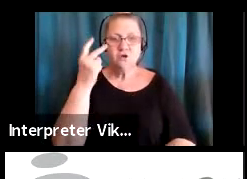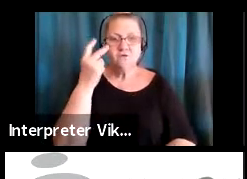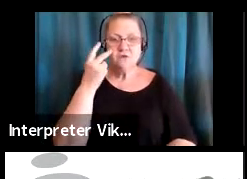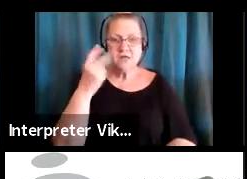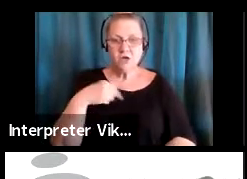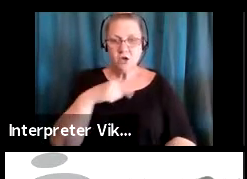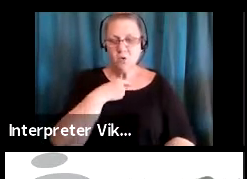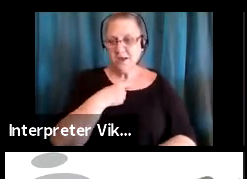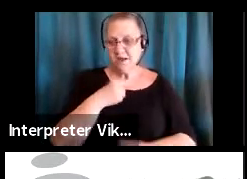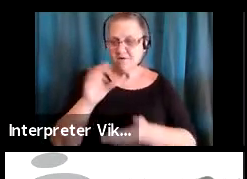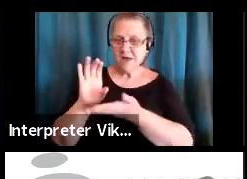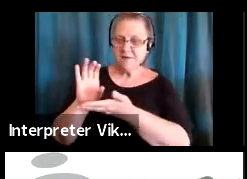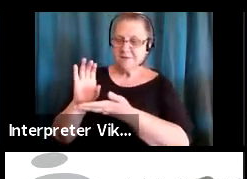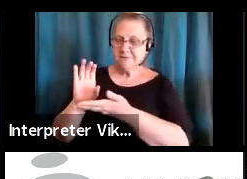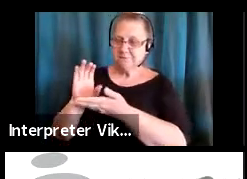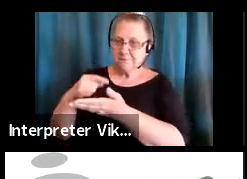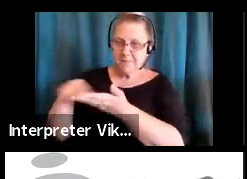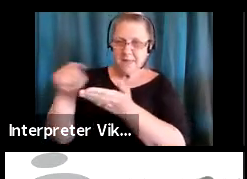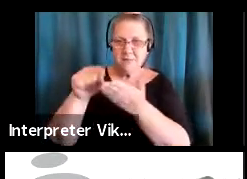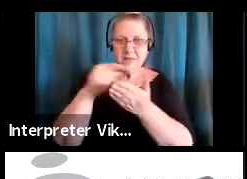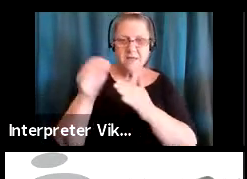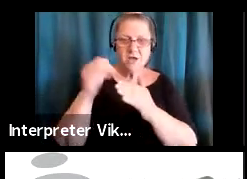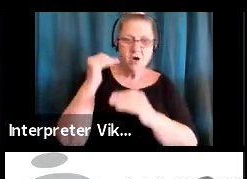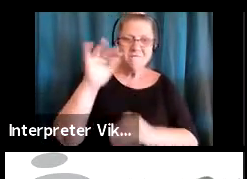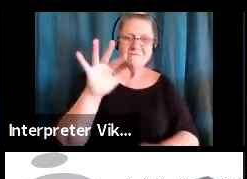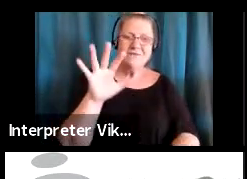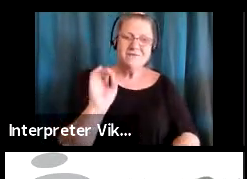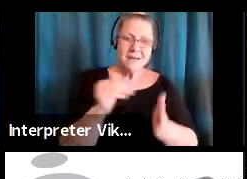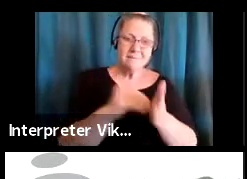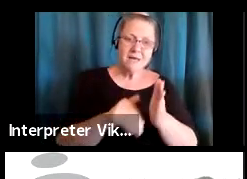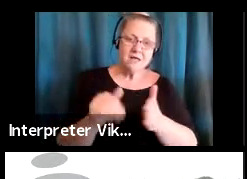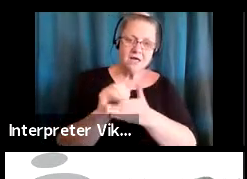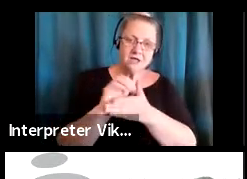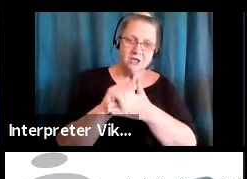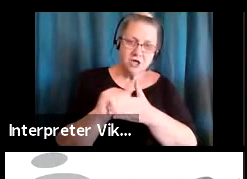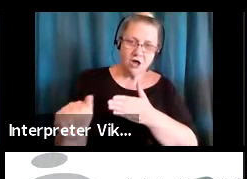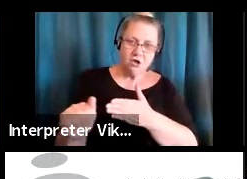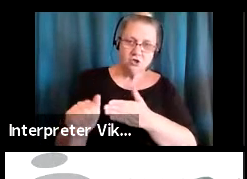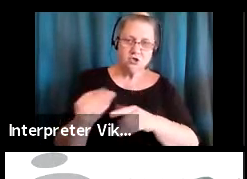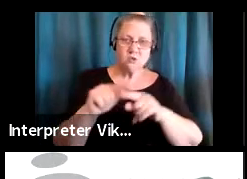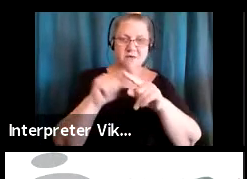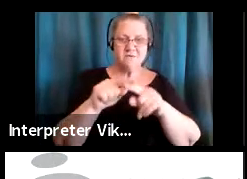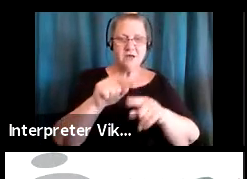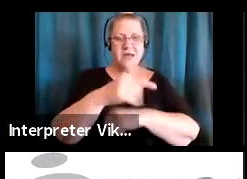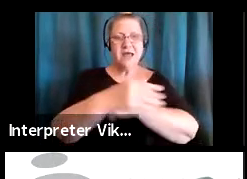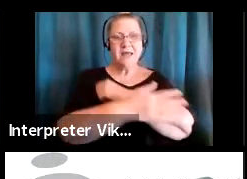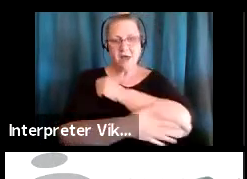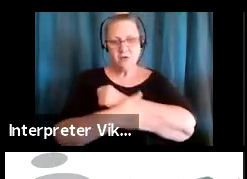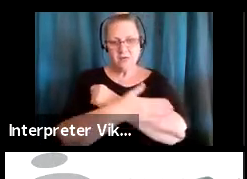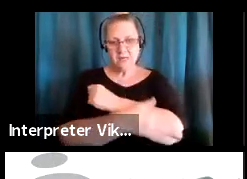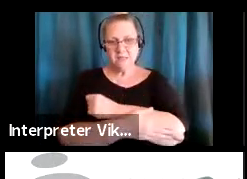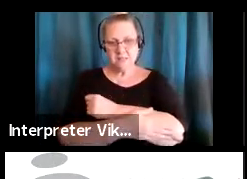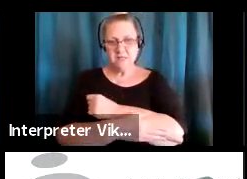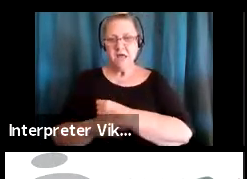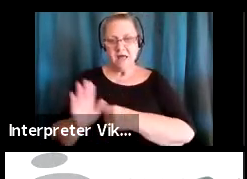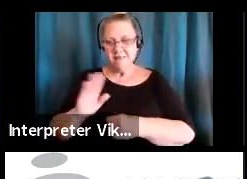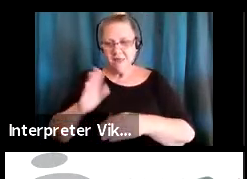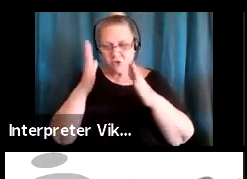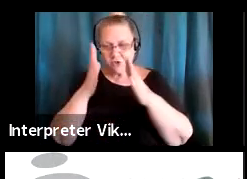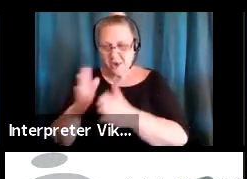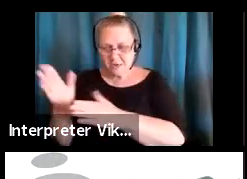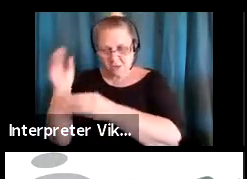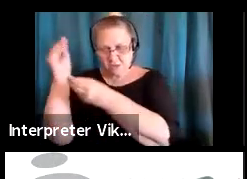million to counties to actually do some of the equity strategies that they have shared with us will work in their